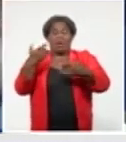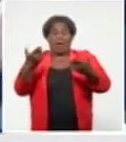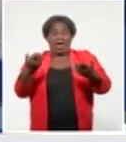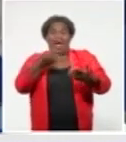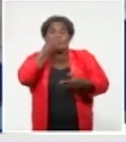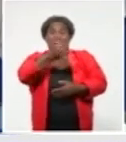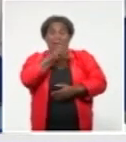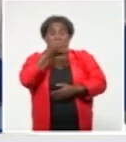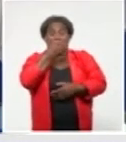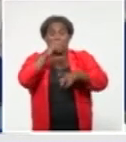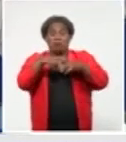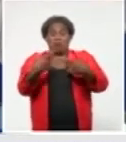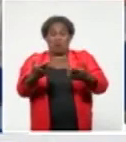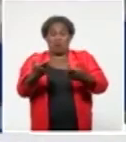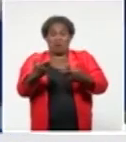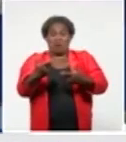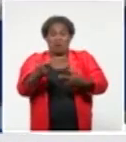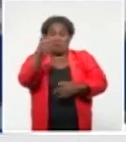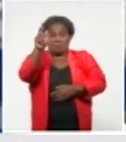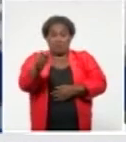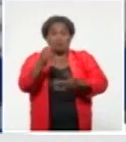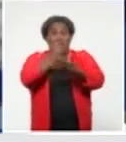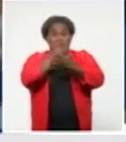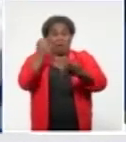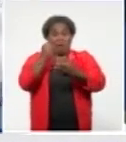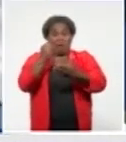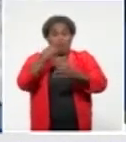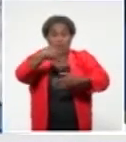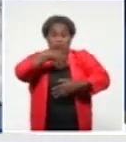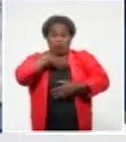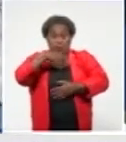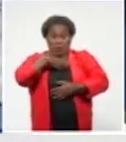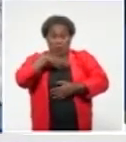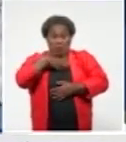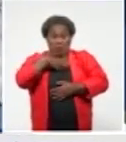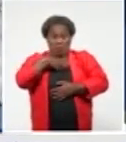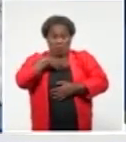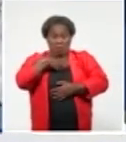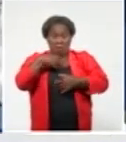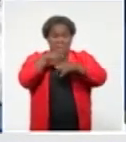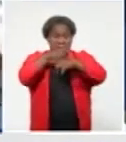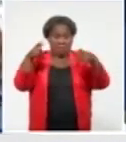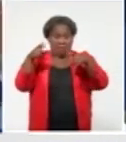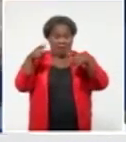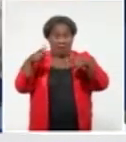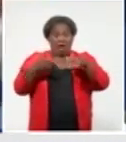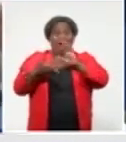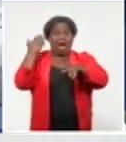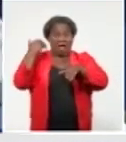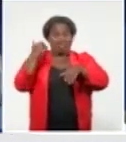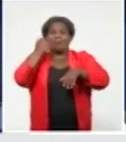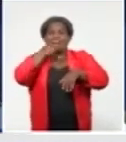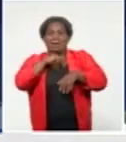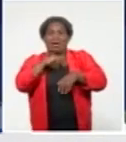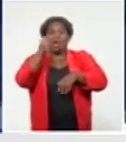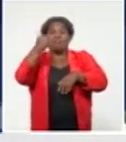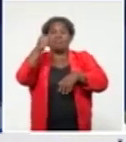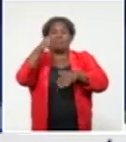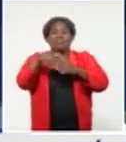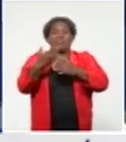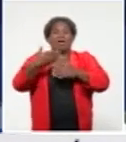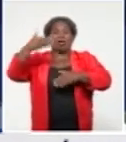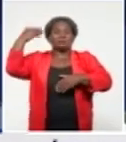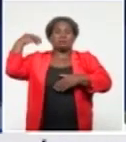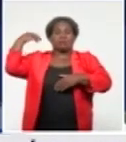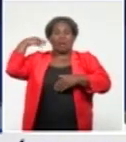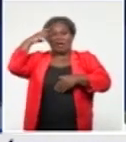condition. Likewise, 2 other patients previously in serious conditions are currently under medical supervision. Summarizing, as for